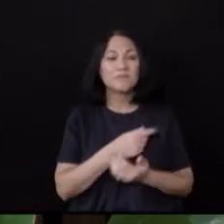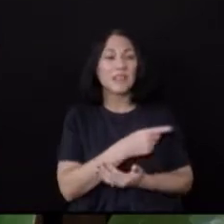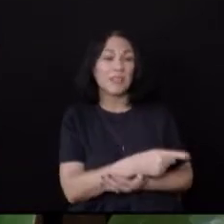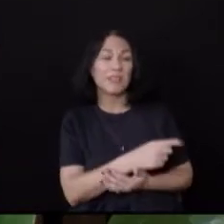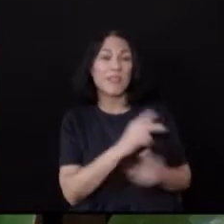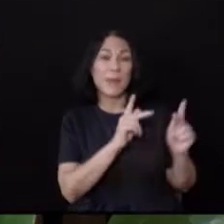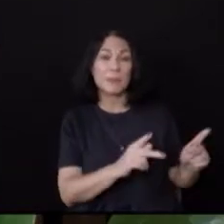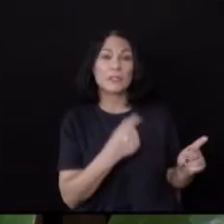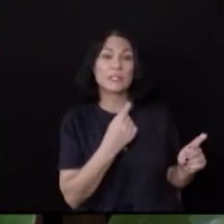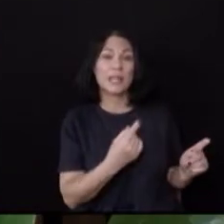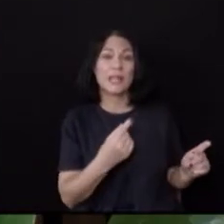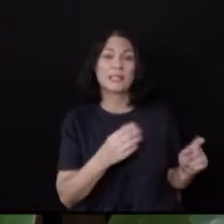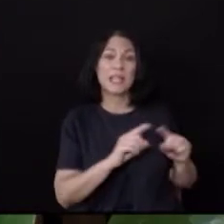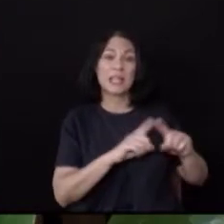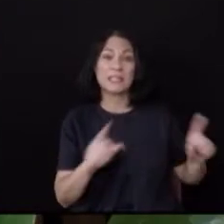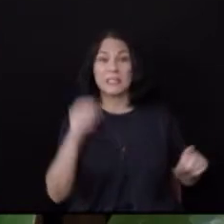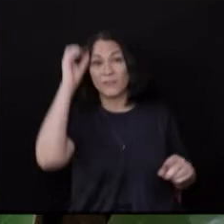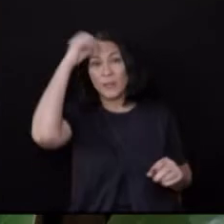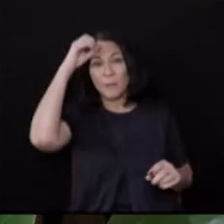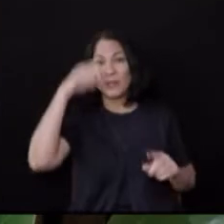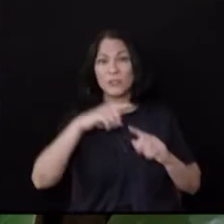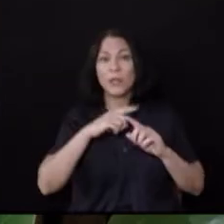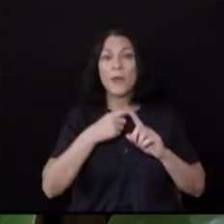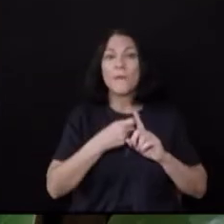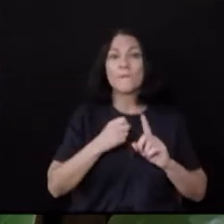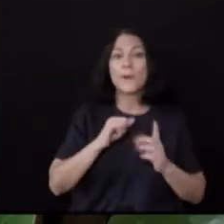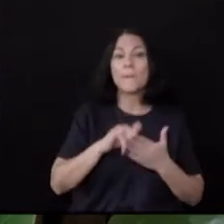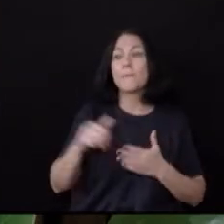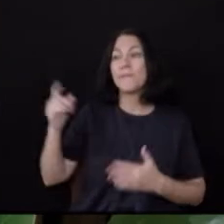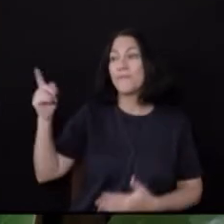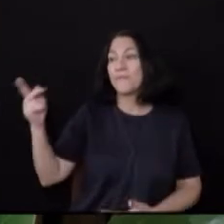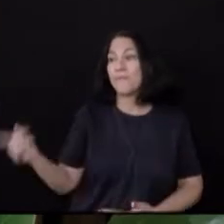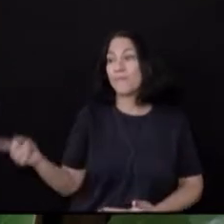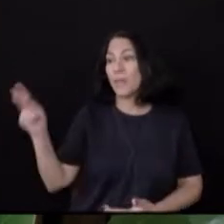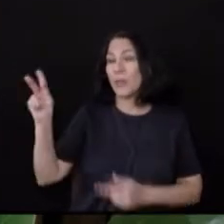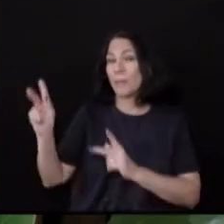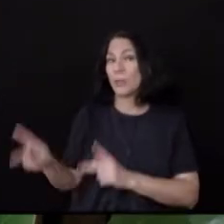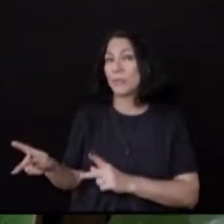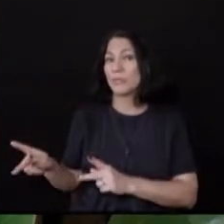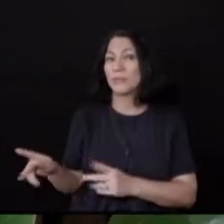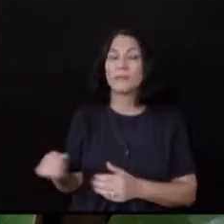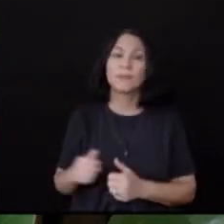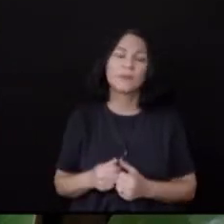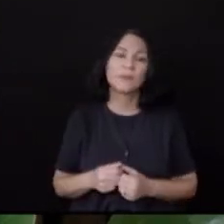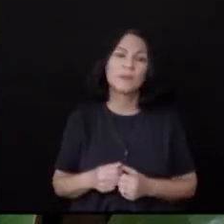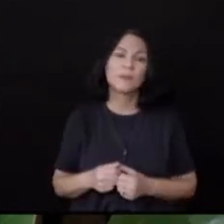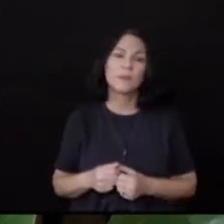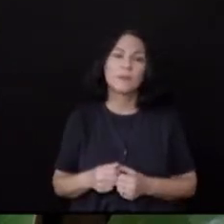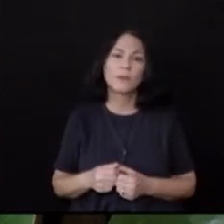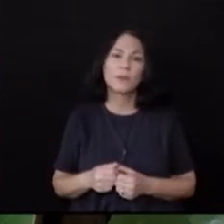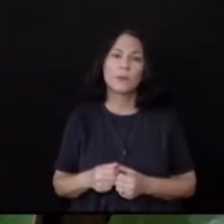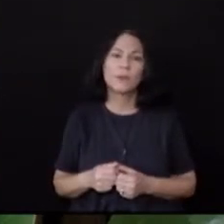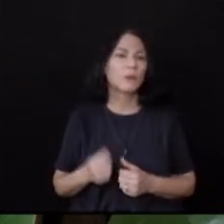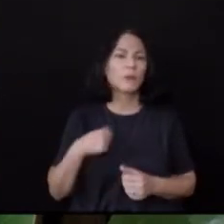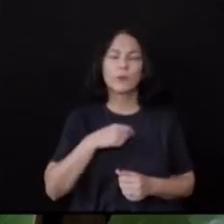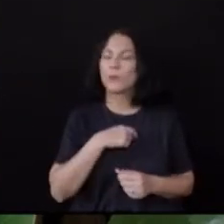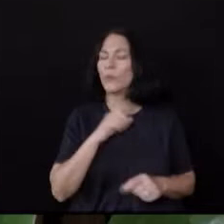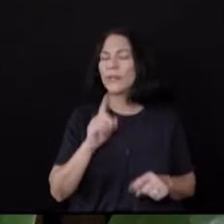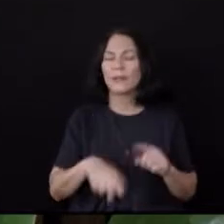idea and a very different opinion about what's really going on and how we should respond. So much we can't